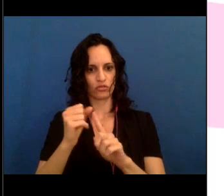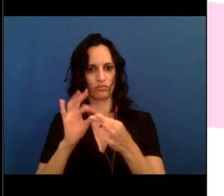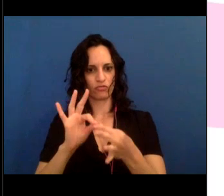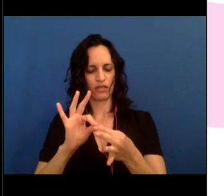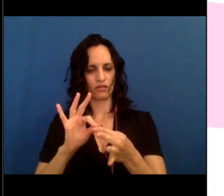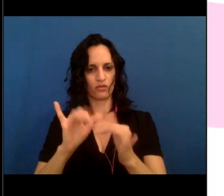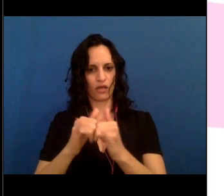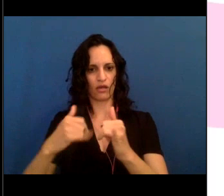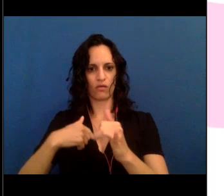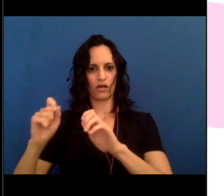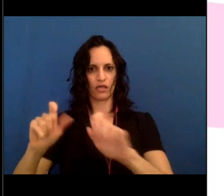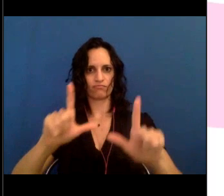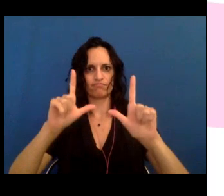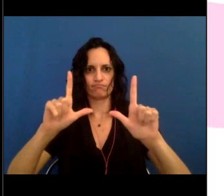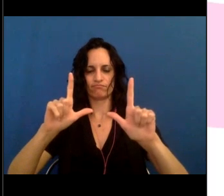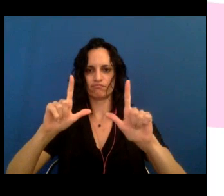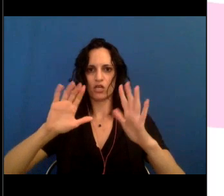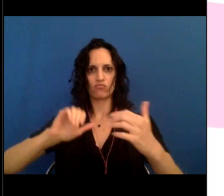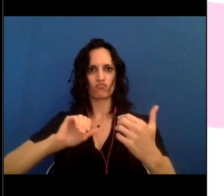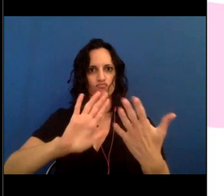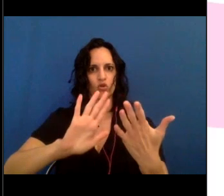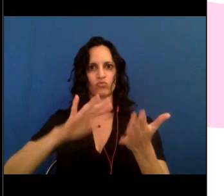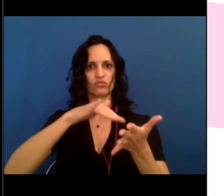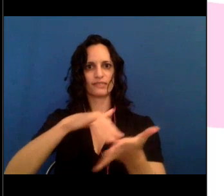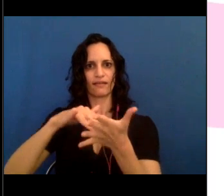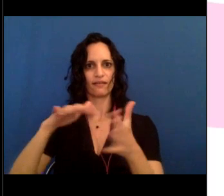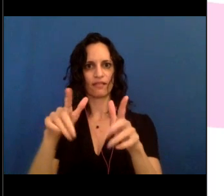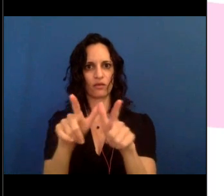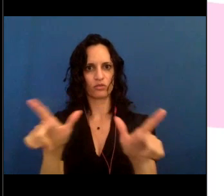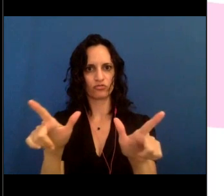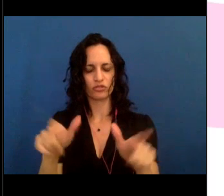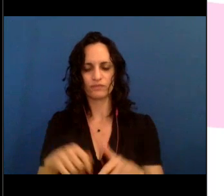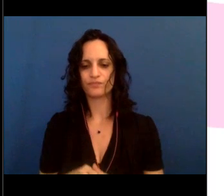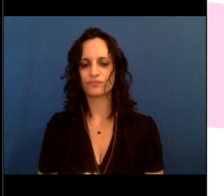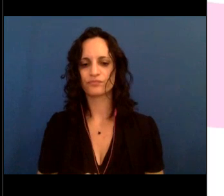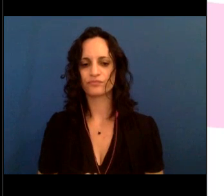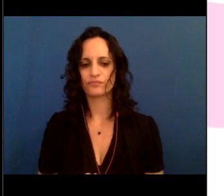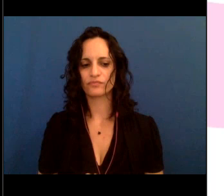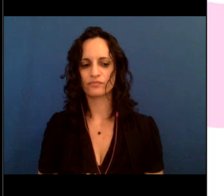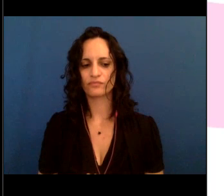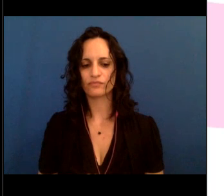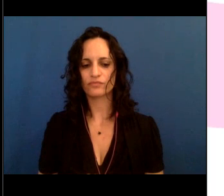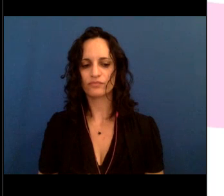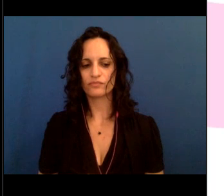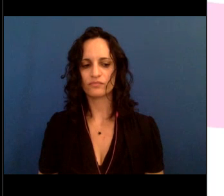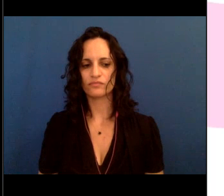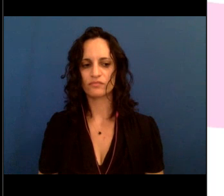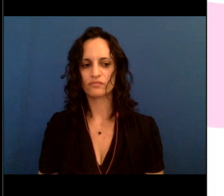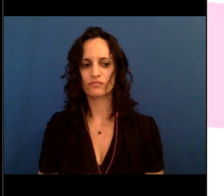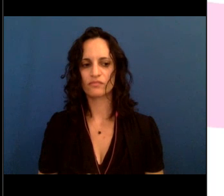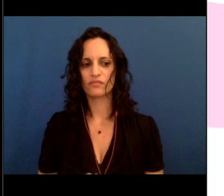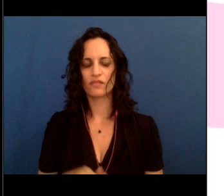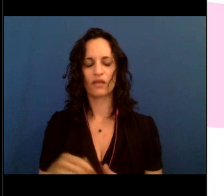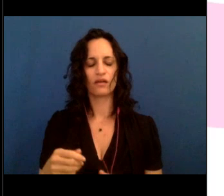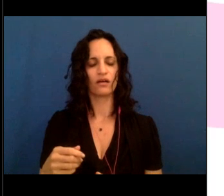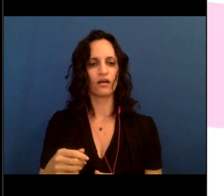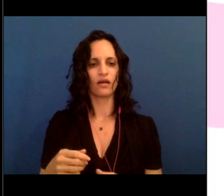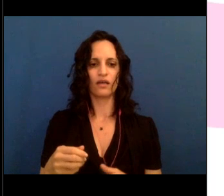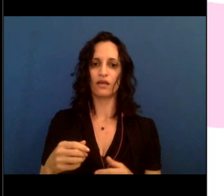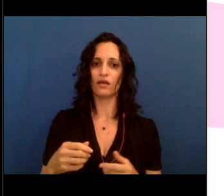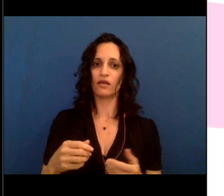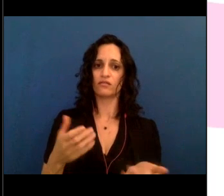language. And it is not lost on me, as I imagine it won't be on many of you, that this is the kind of